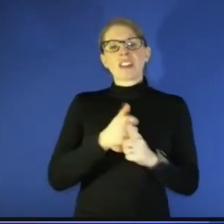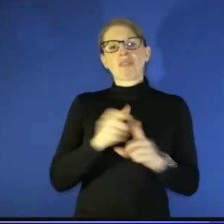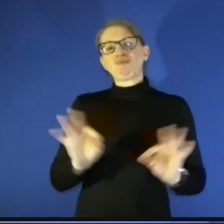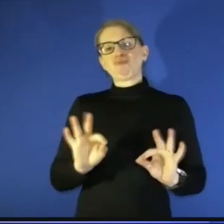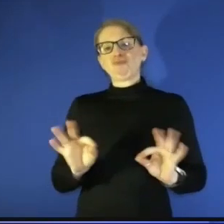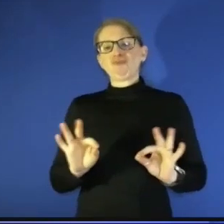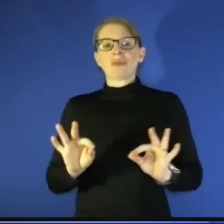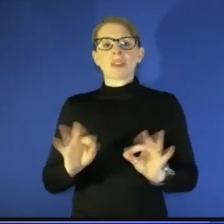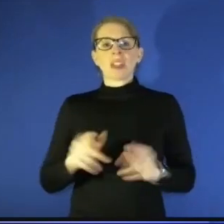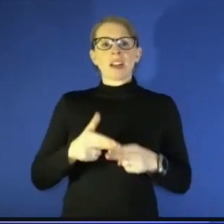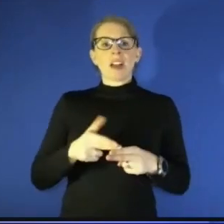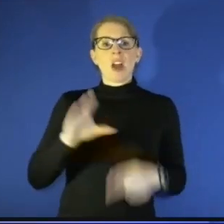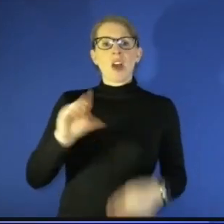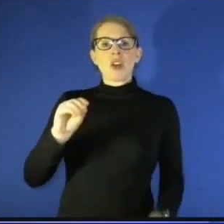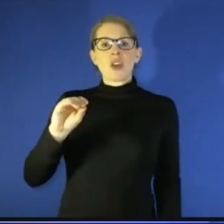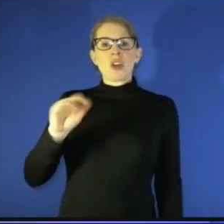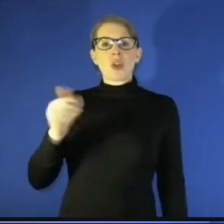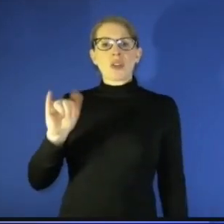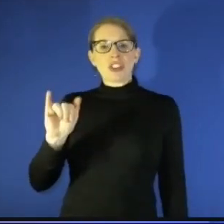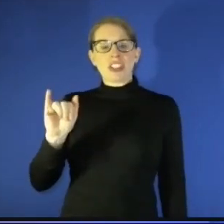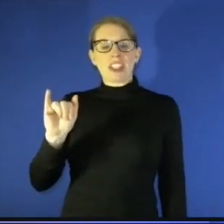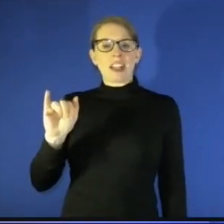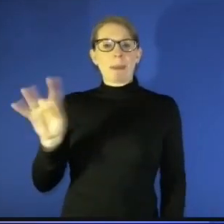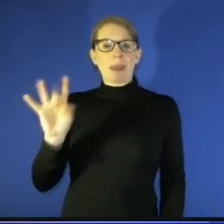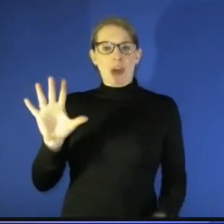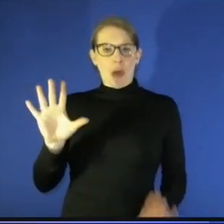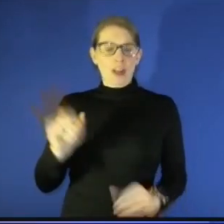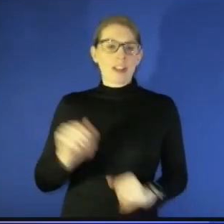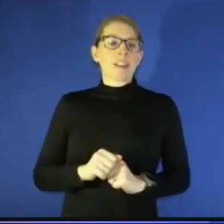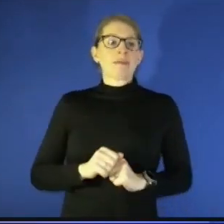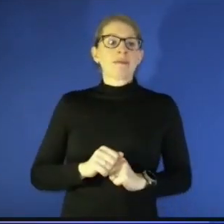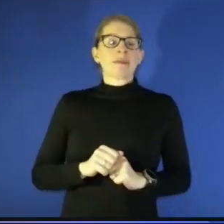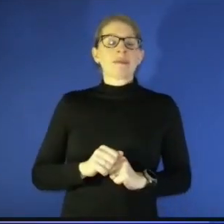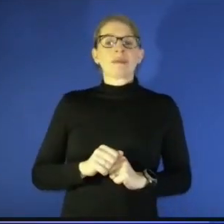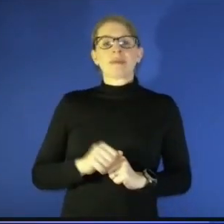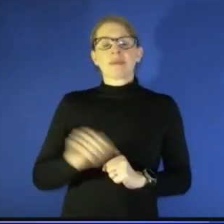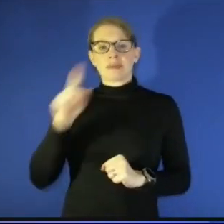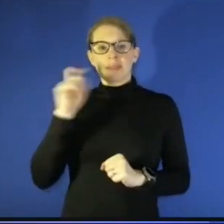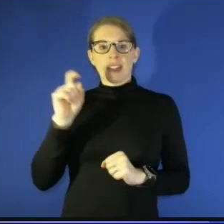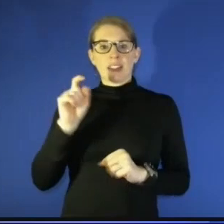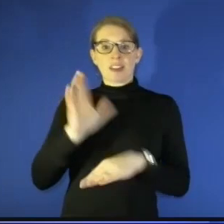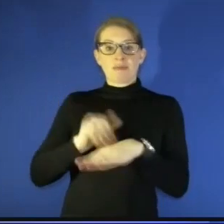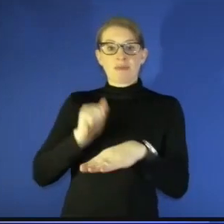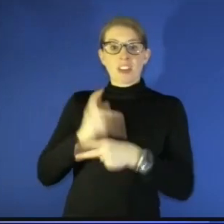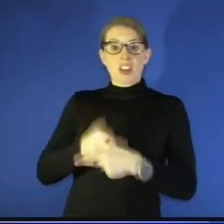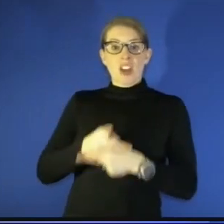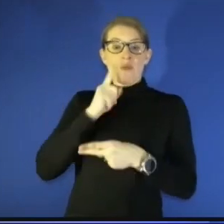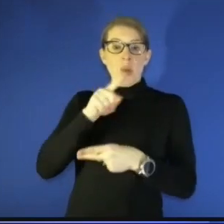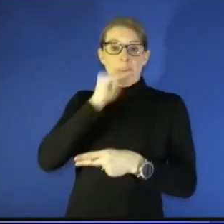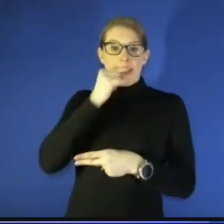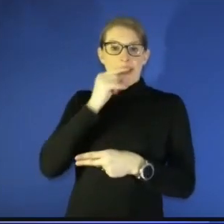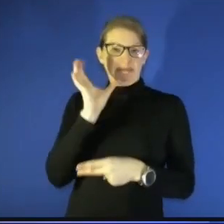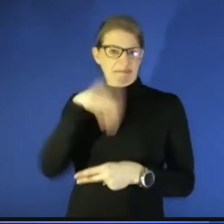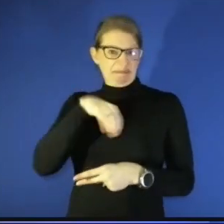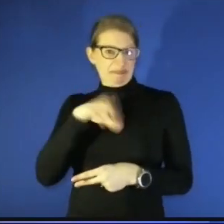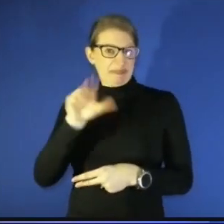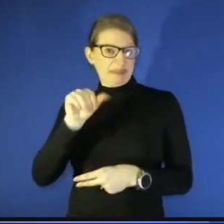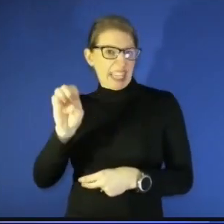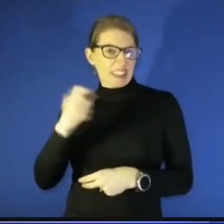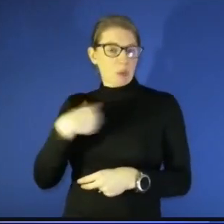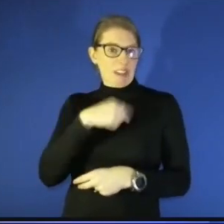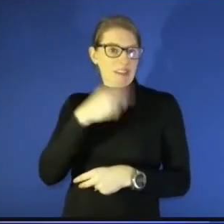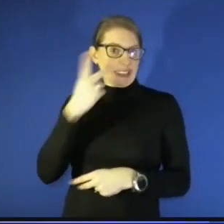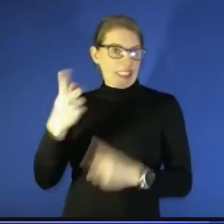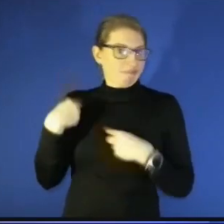Koji miracles because you've really been called in to care for kids in some very unusual cases that we've seen in the past.